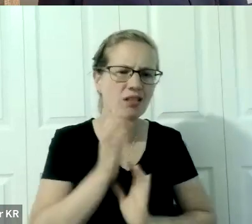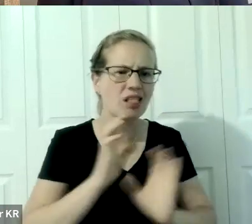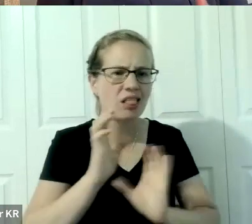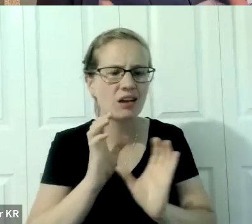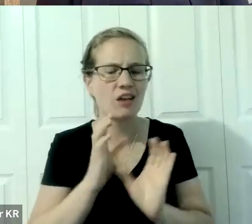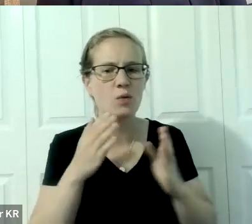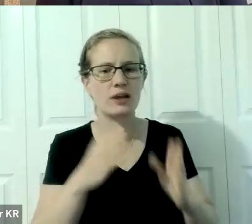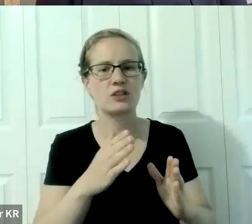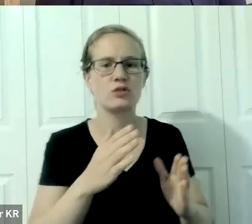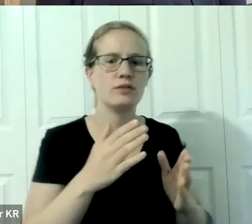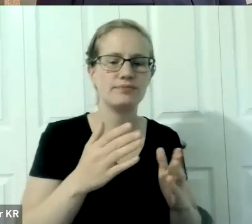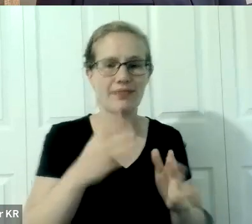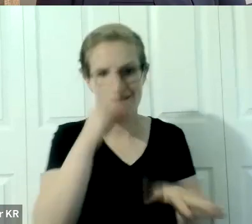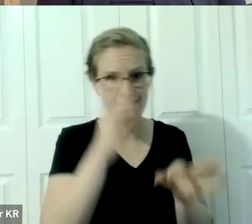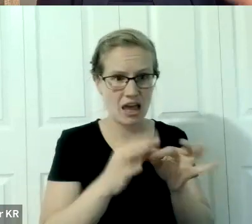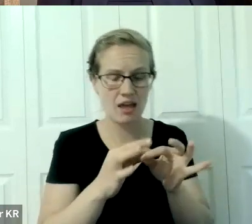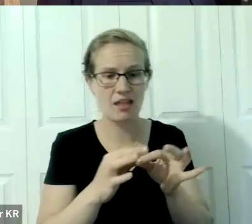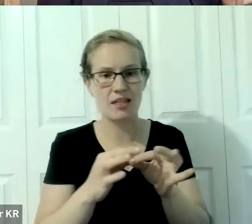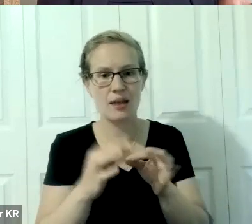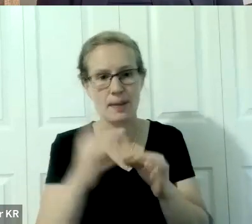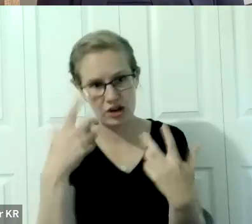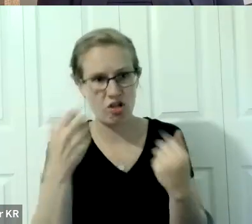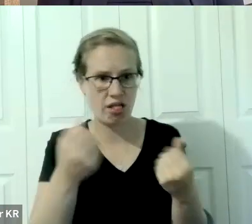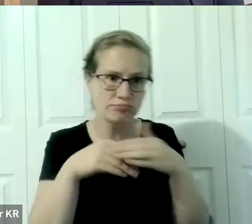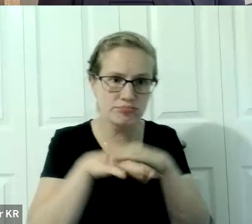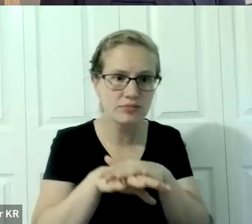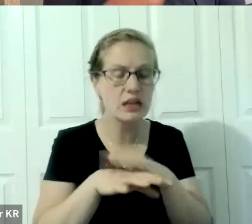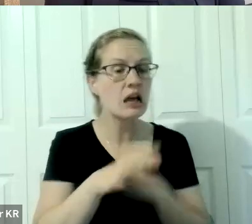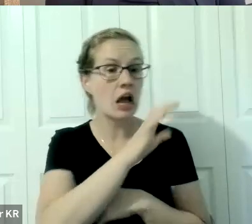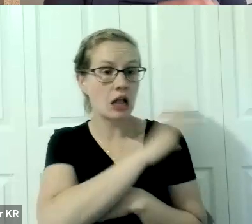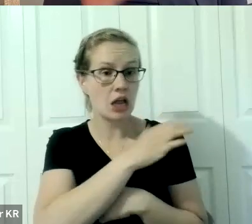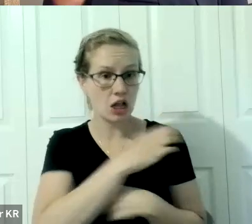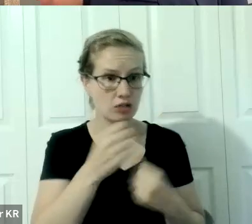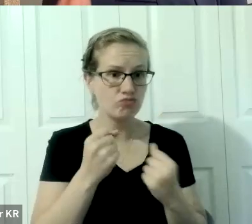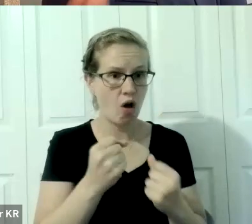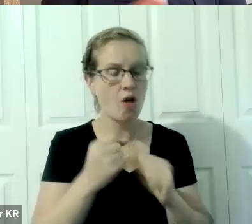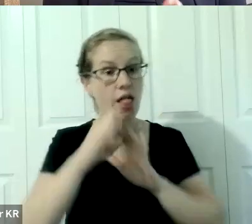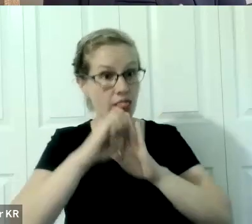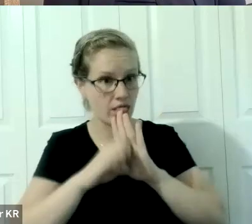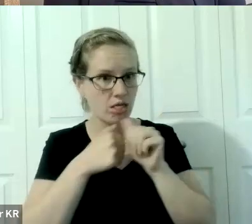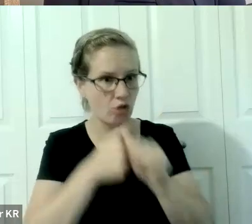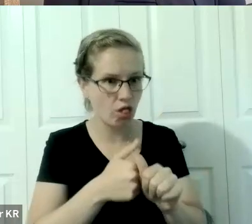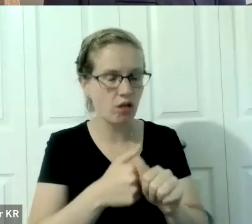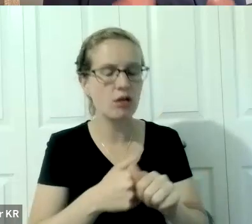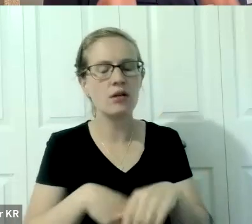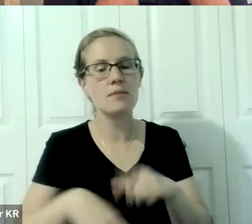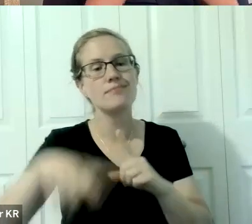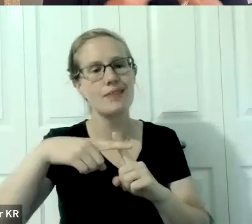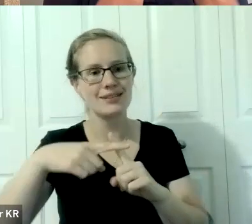to integrate that in a way that's both clinically sound, ethical, and then